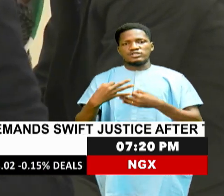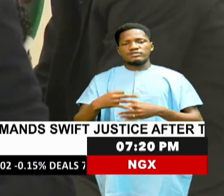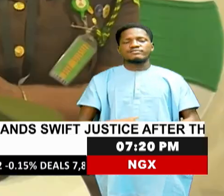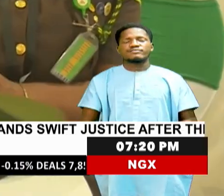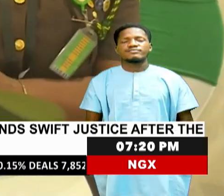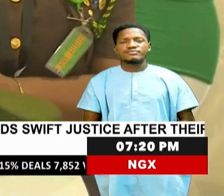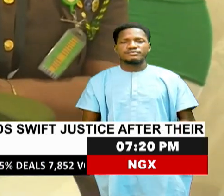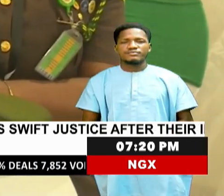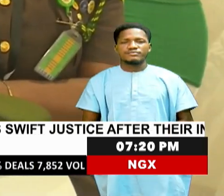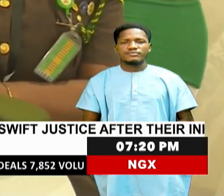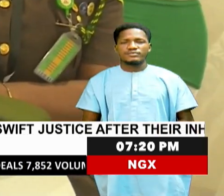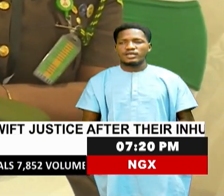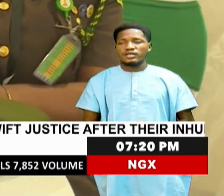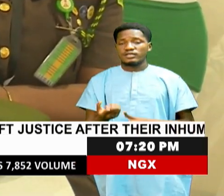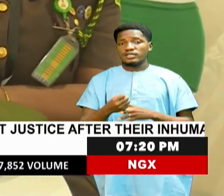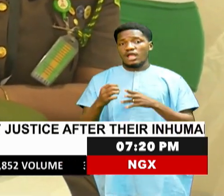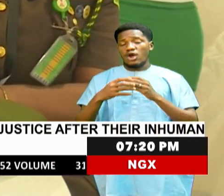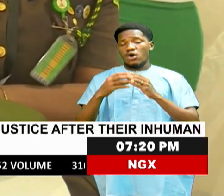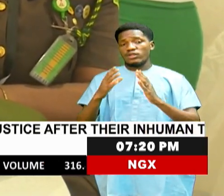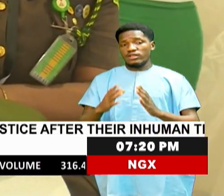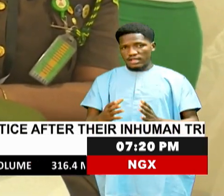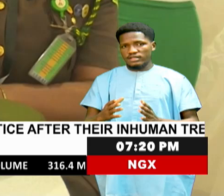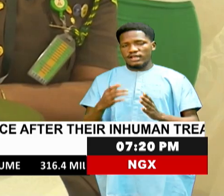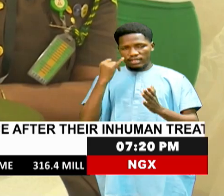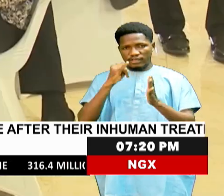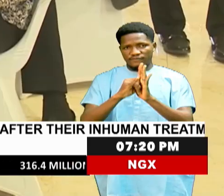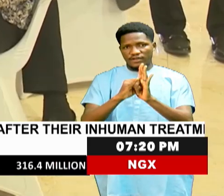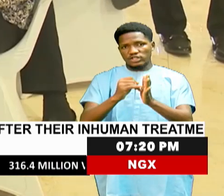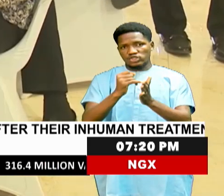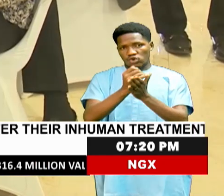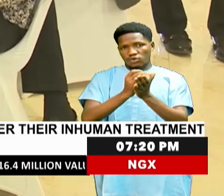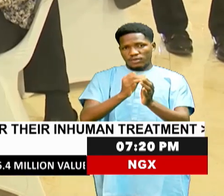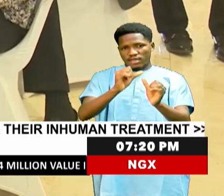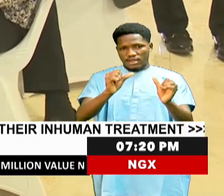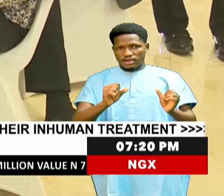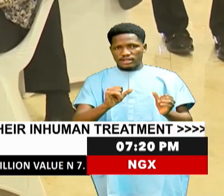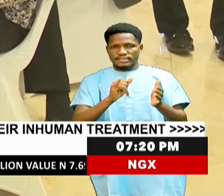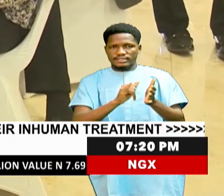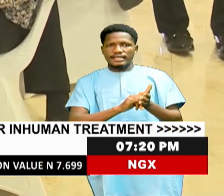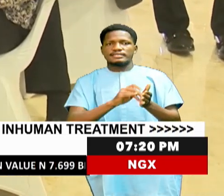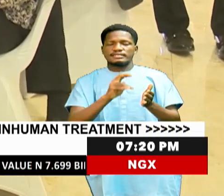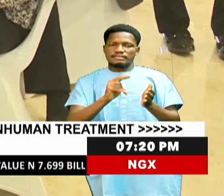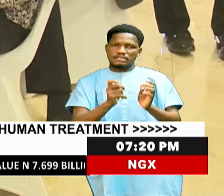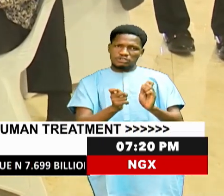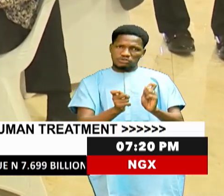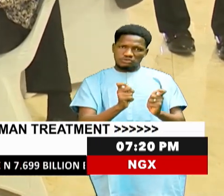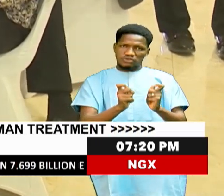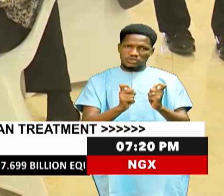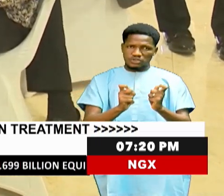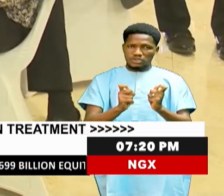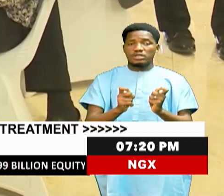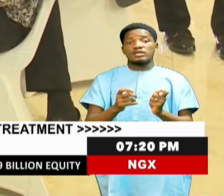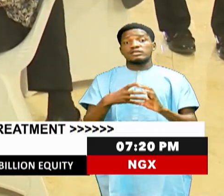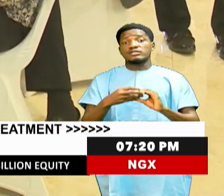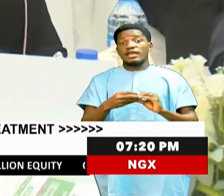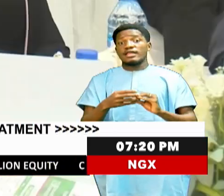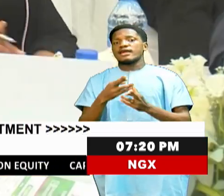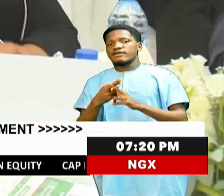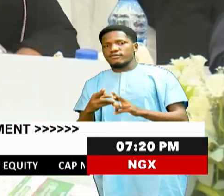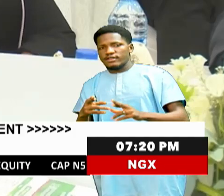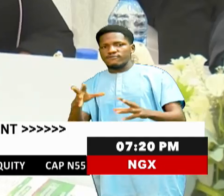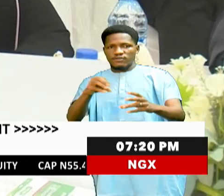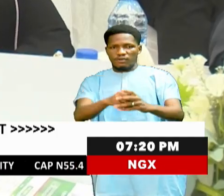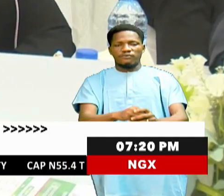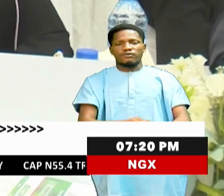practice identified the few grey areas which will require some fine-tuning, and they indicated readiness for the task.